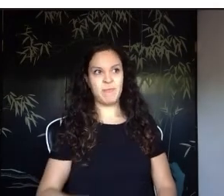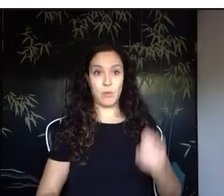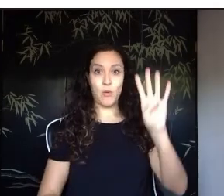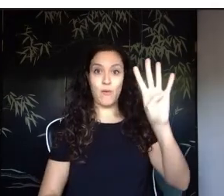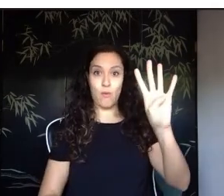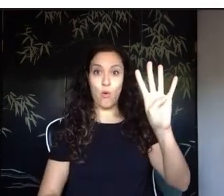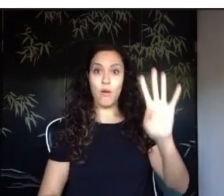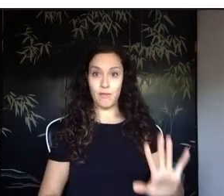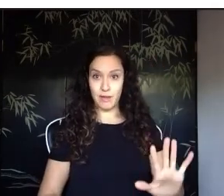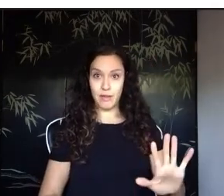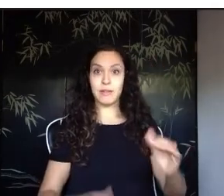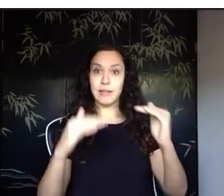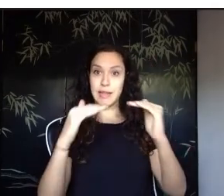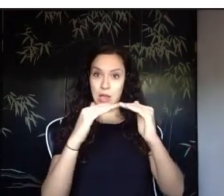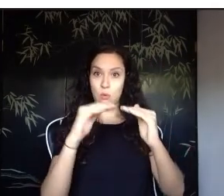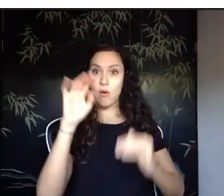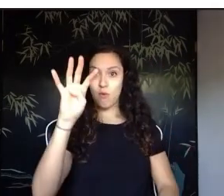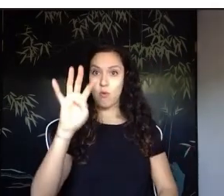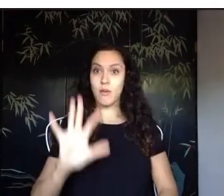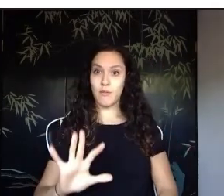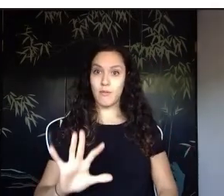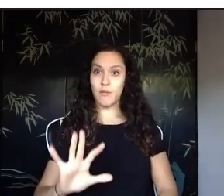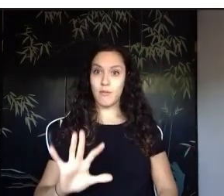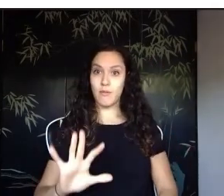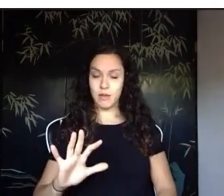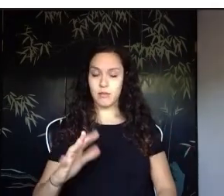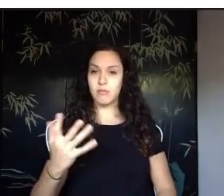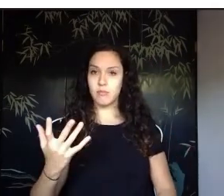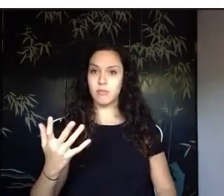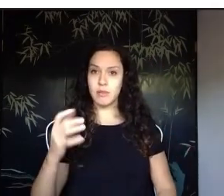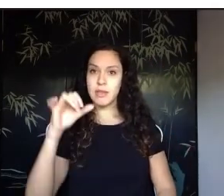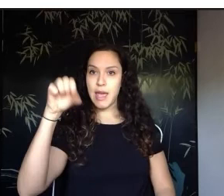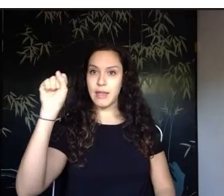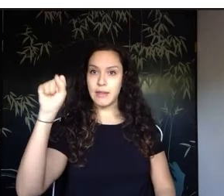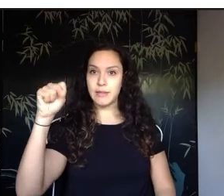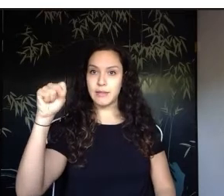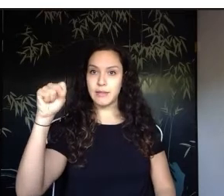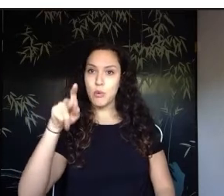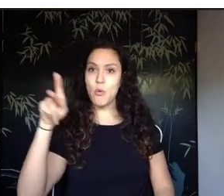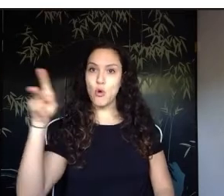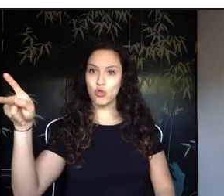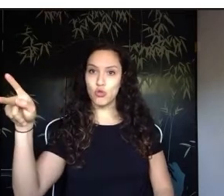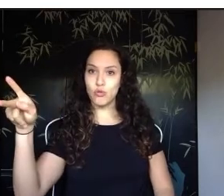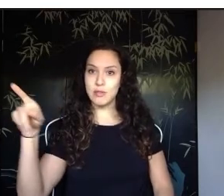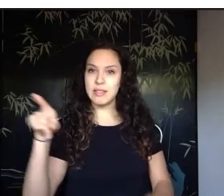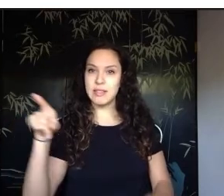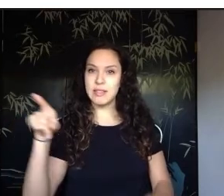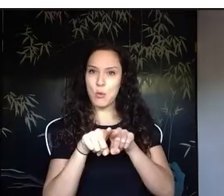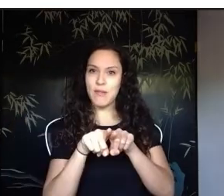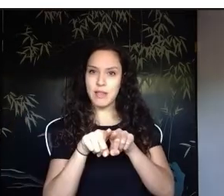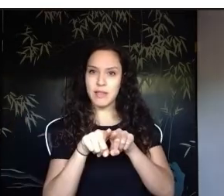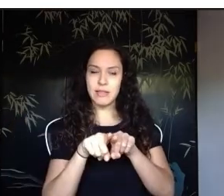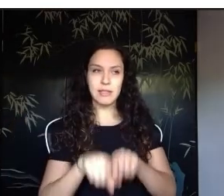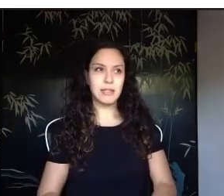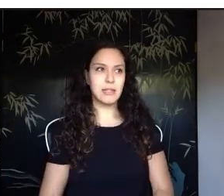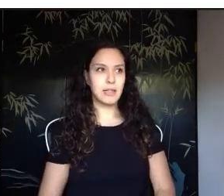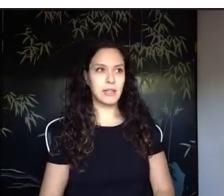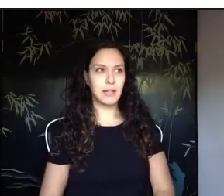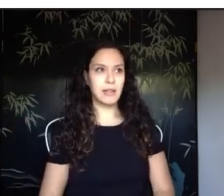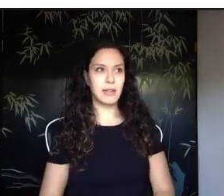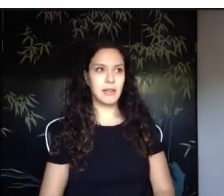This is the simplified form of 12 over 15. So 4/5 equals 4/5. That makes it proportional.